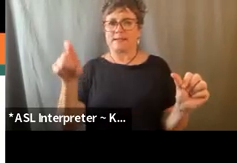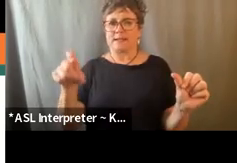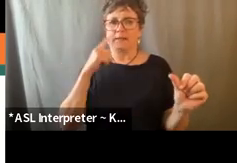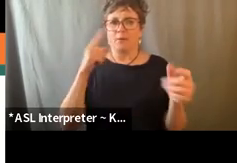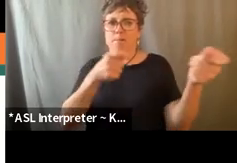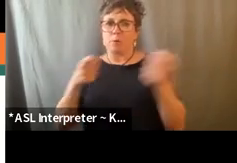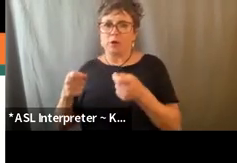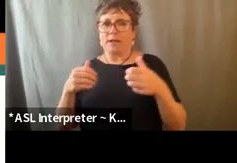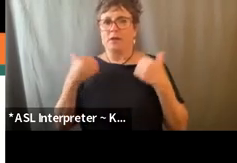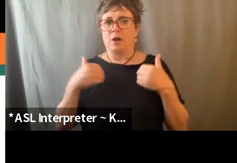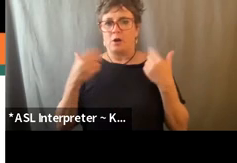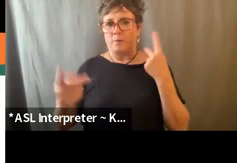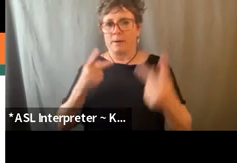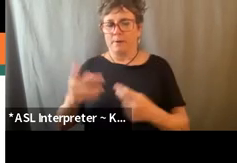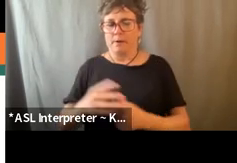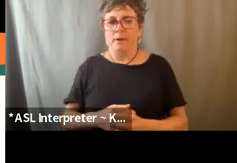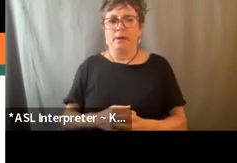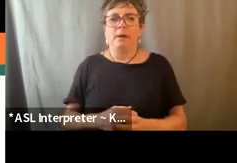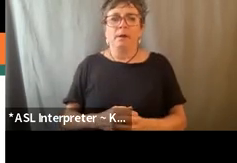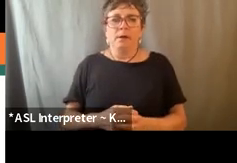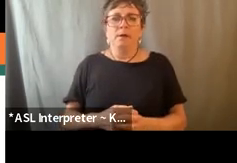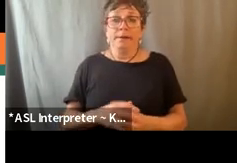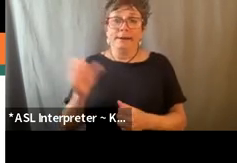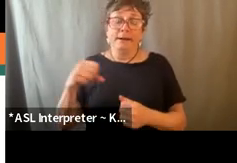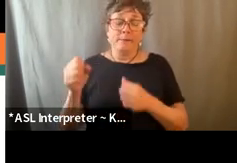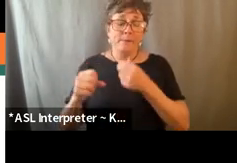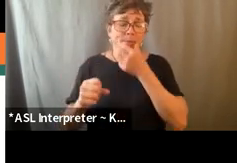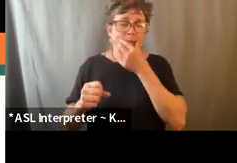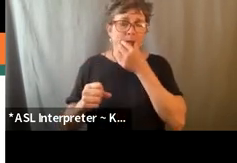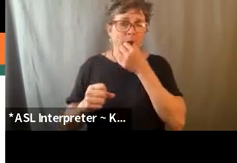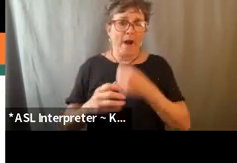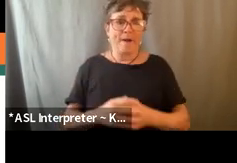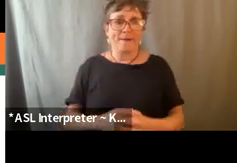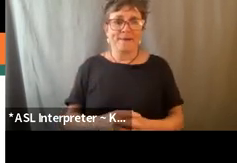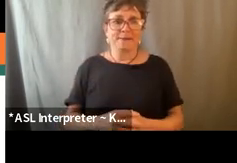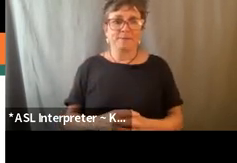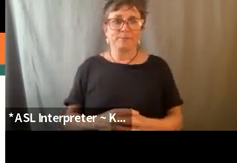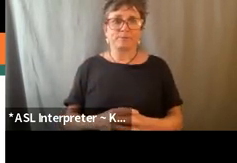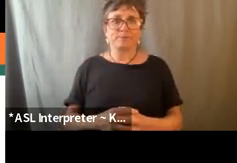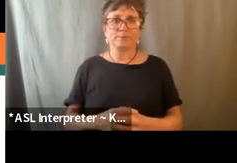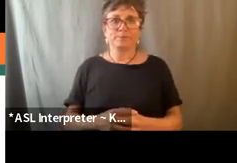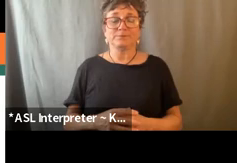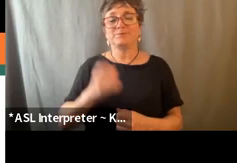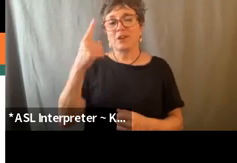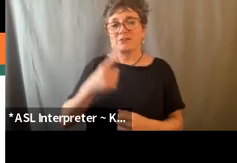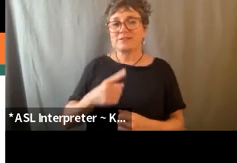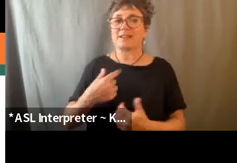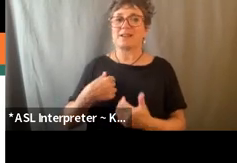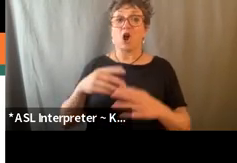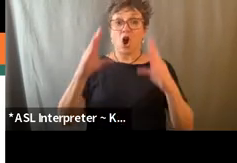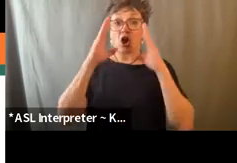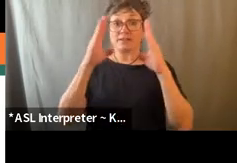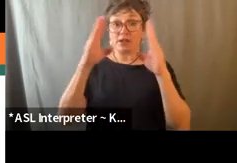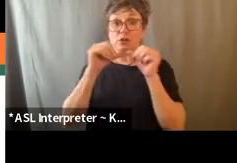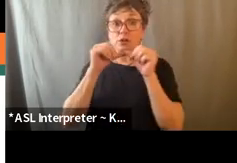younger audience. Yeah, I would say, all of our attention spans are very short, but when it